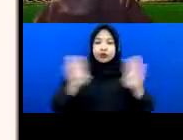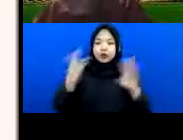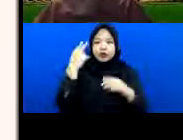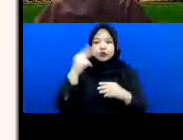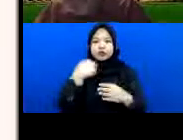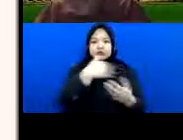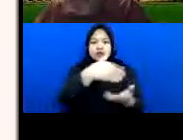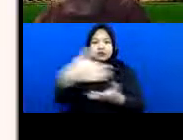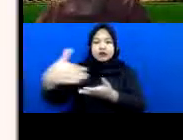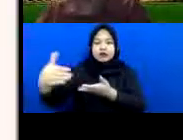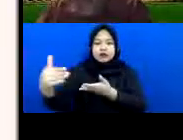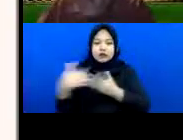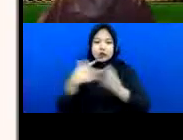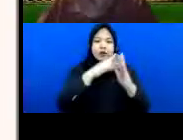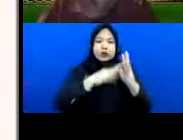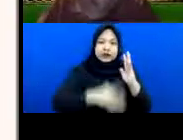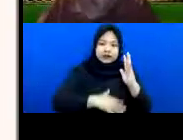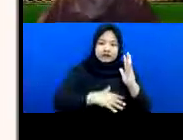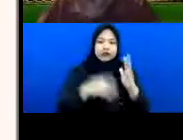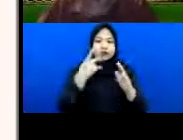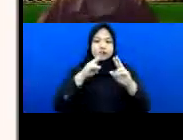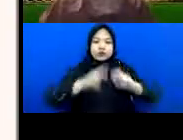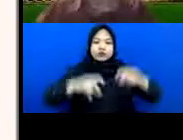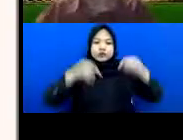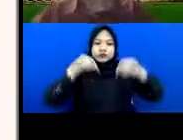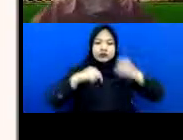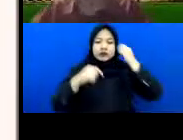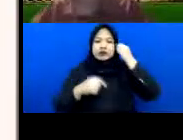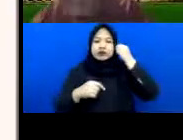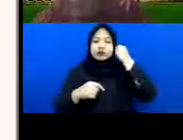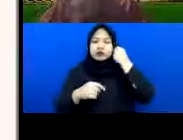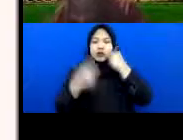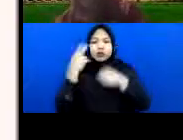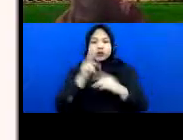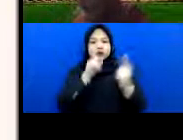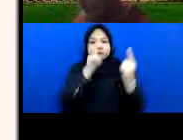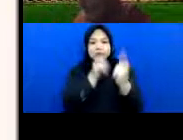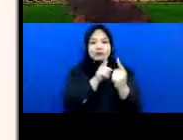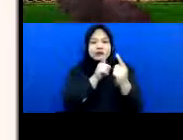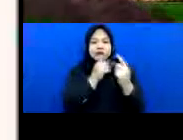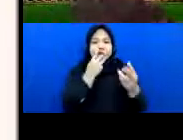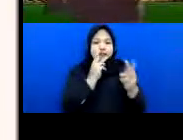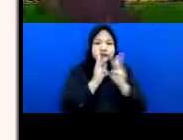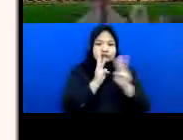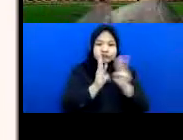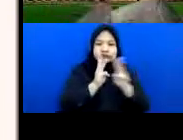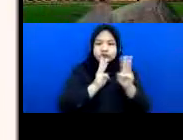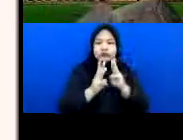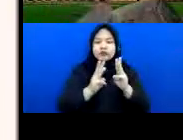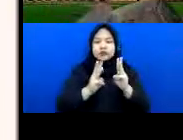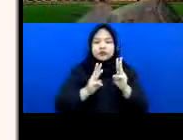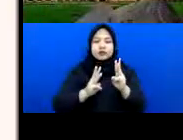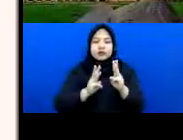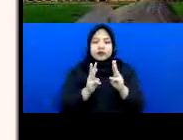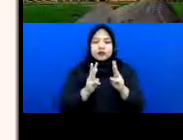adopted to collect the qualitative data pertinent to this study. However, as for the face-to-face interview, the interview